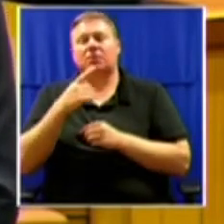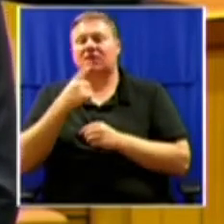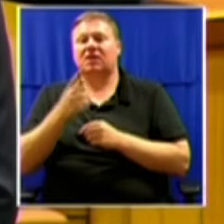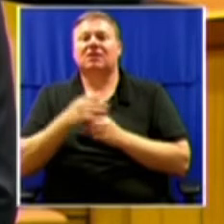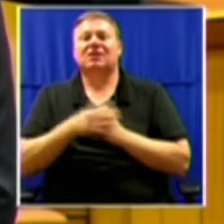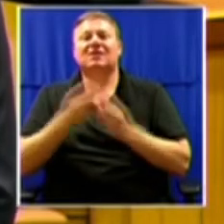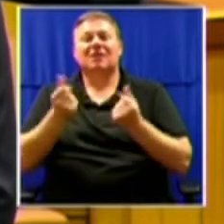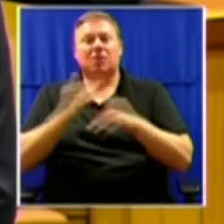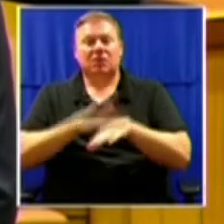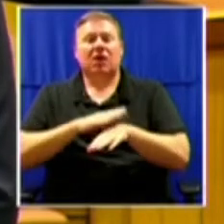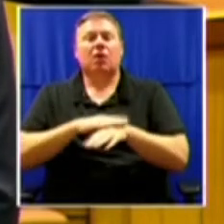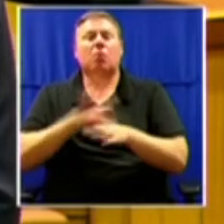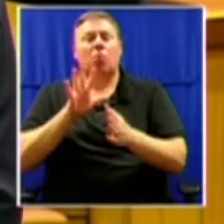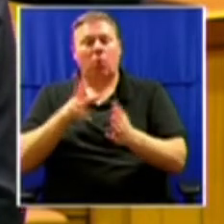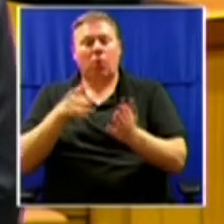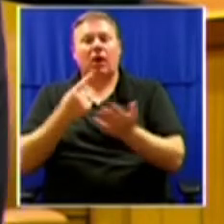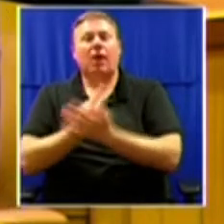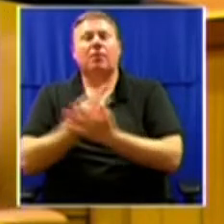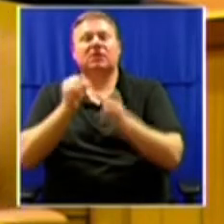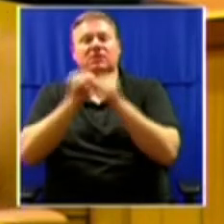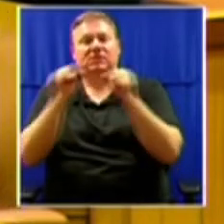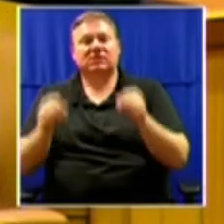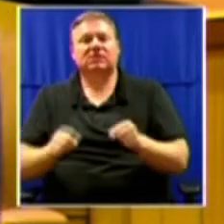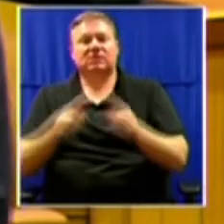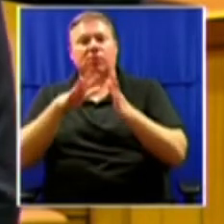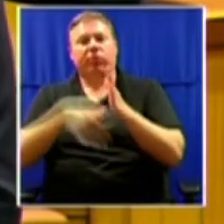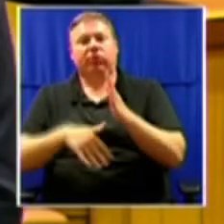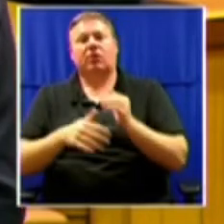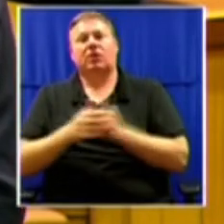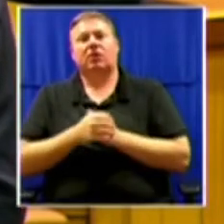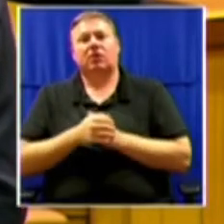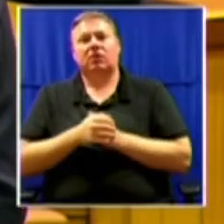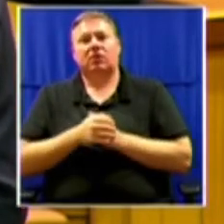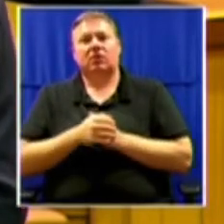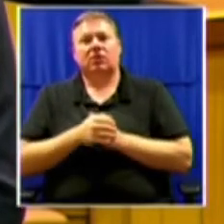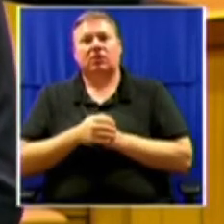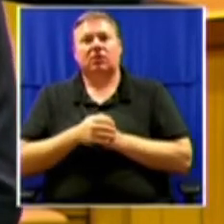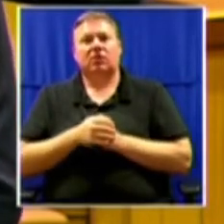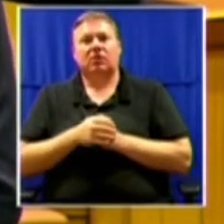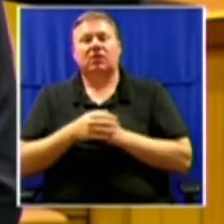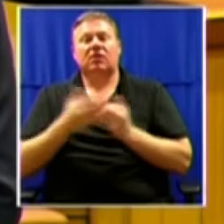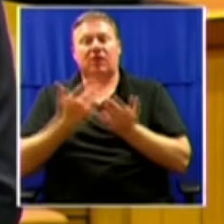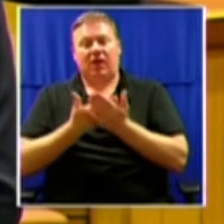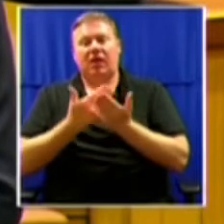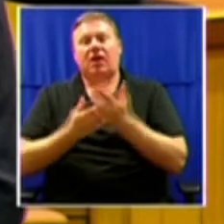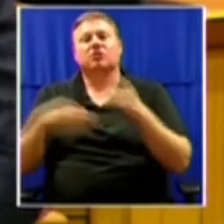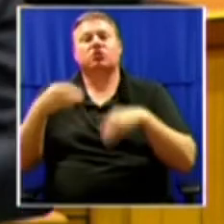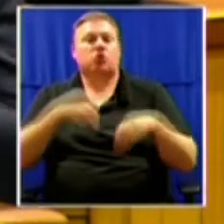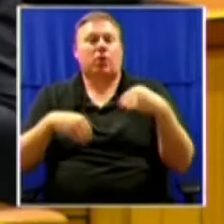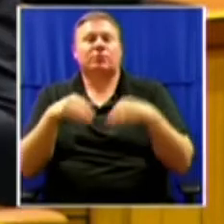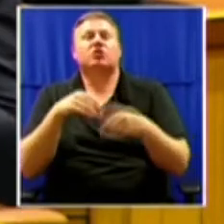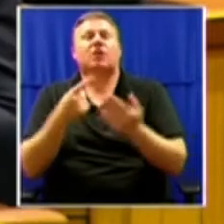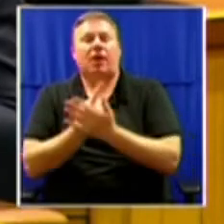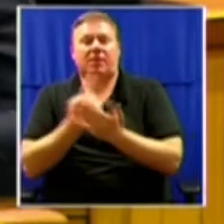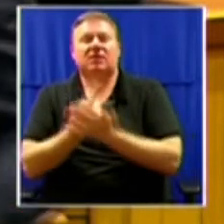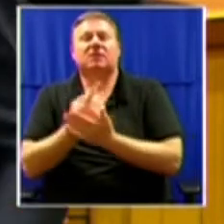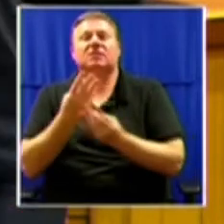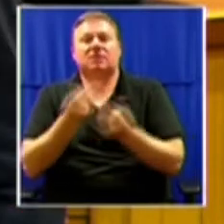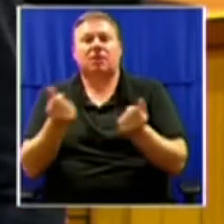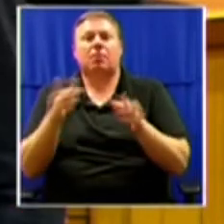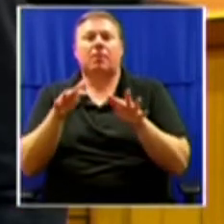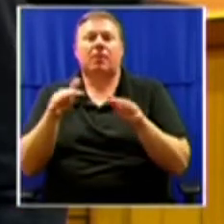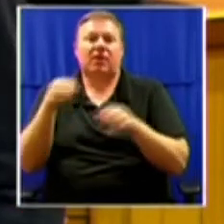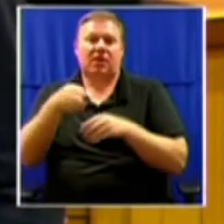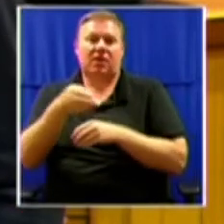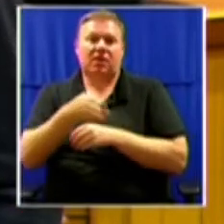there will be a system lapse, and there will be a conscious lapse in terms of corruption by some of the officials, which